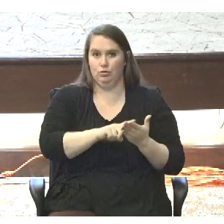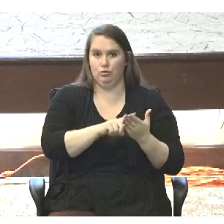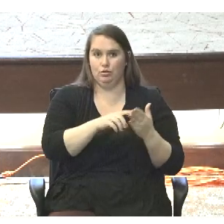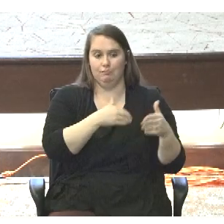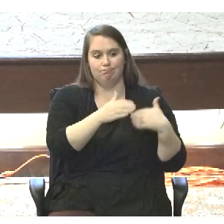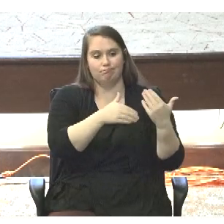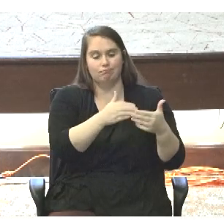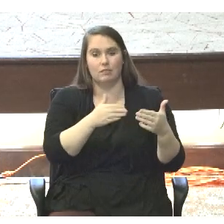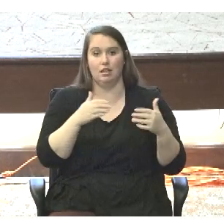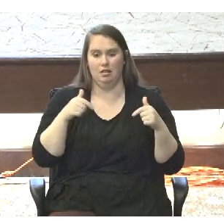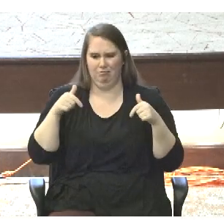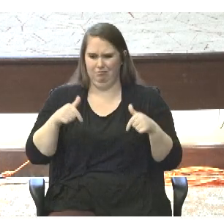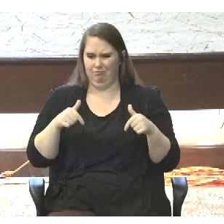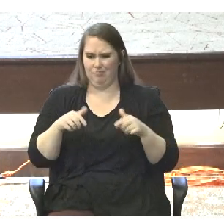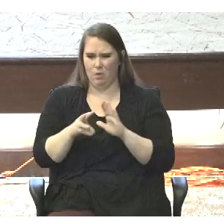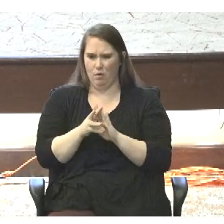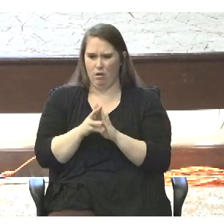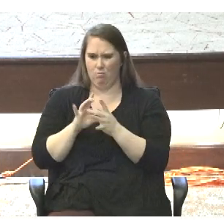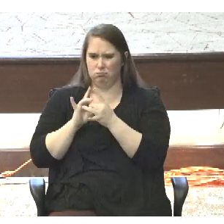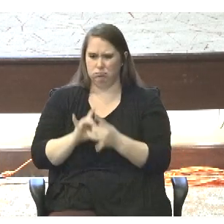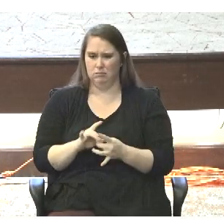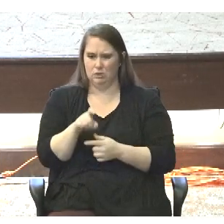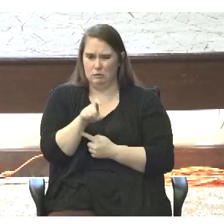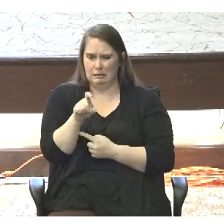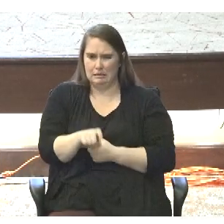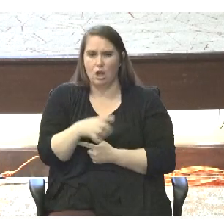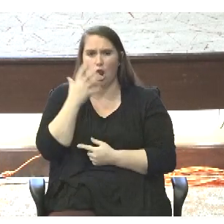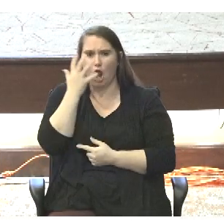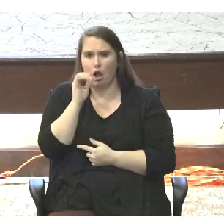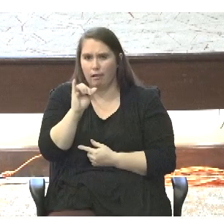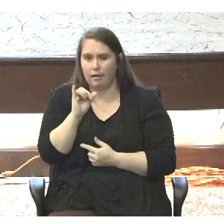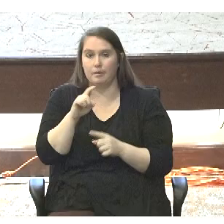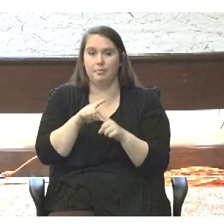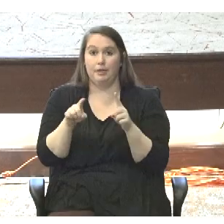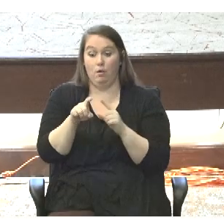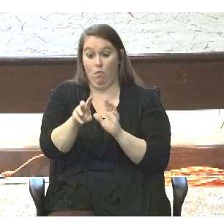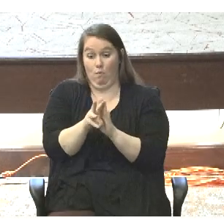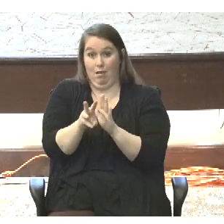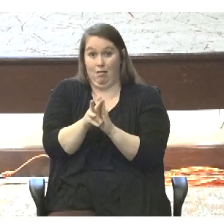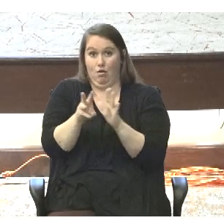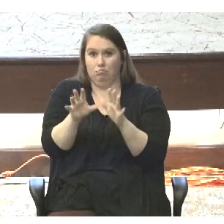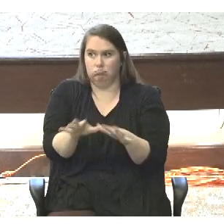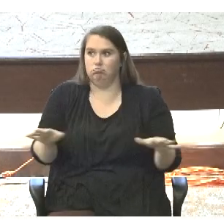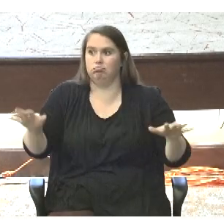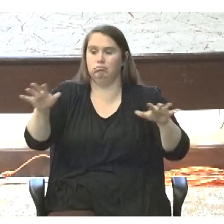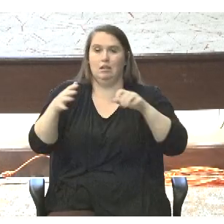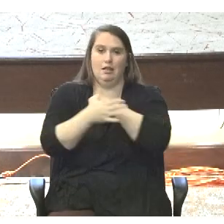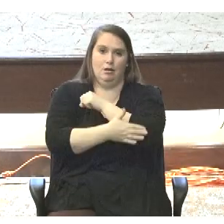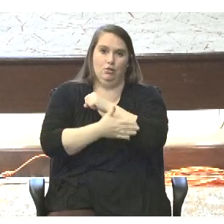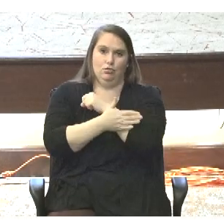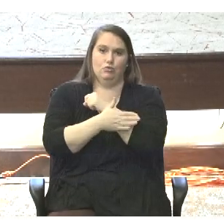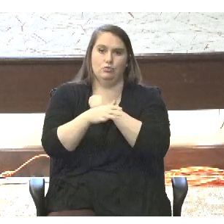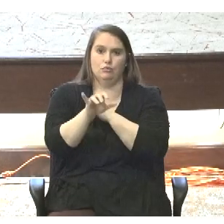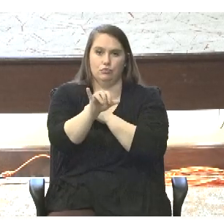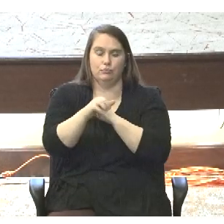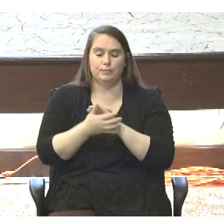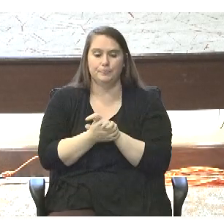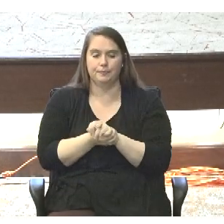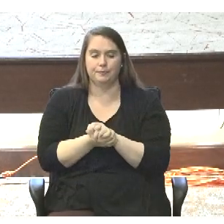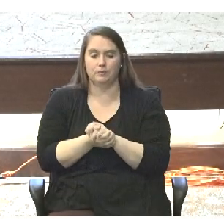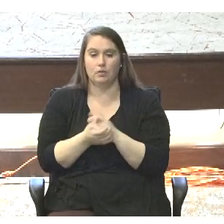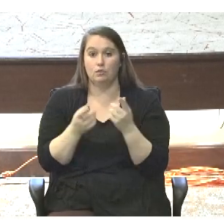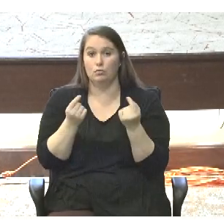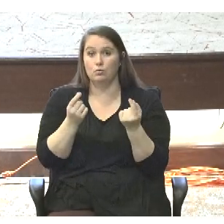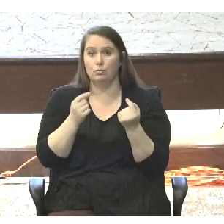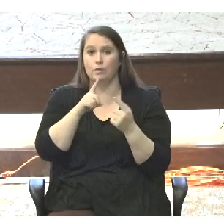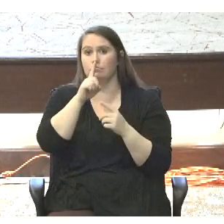as a Texan, but also who Waco is on a national scale. We are really taking into account the messaging and visuals